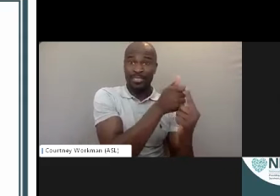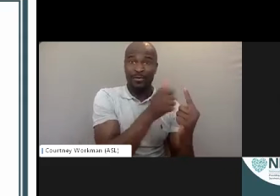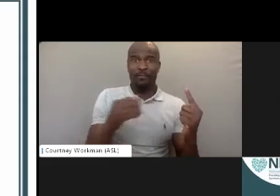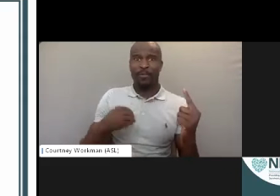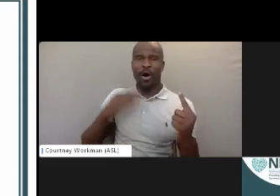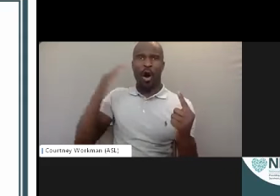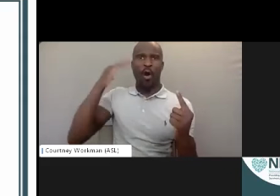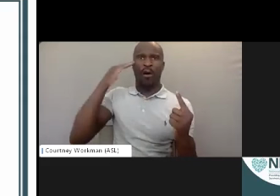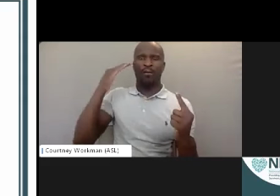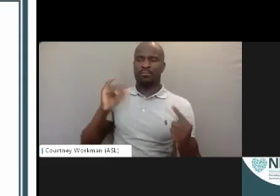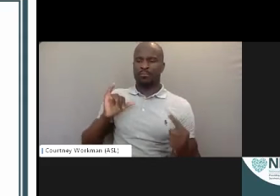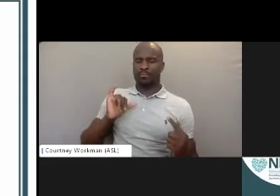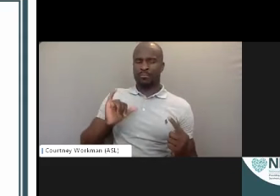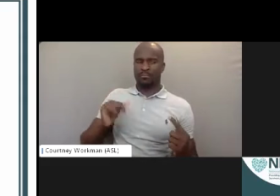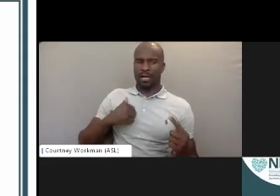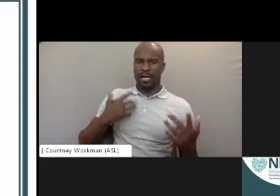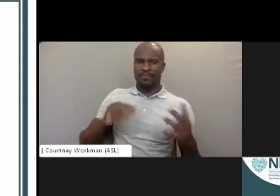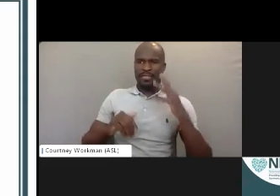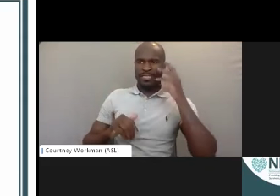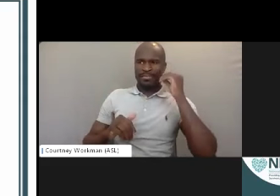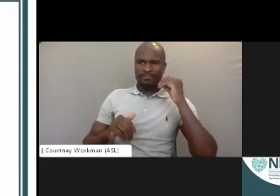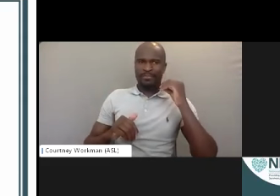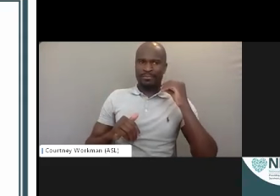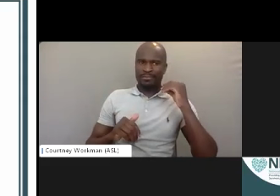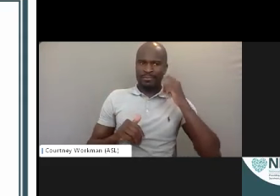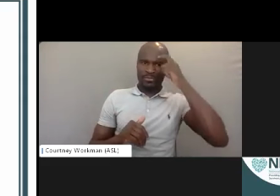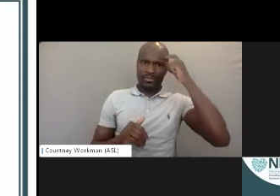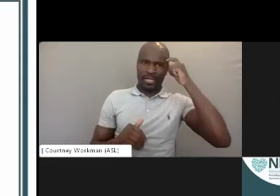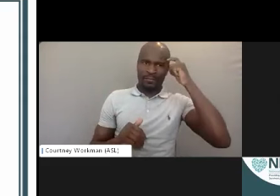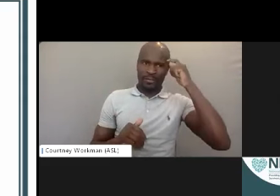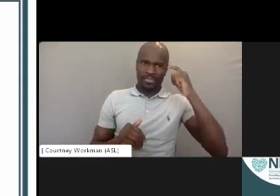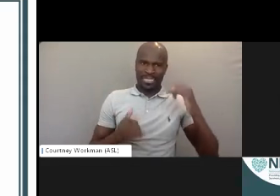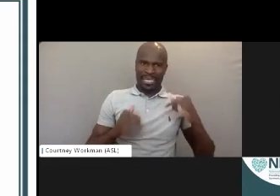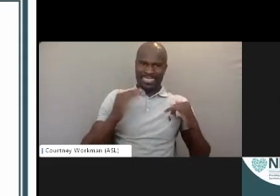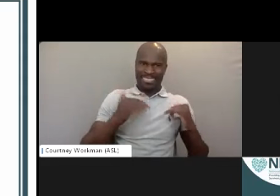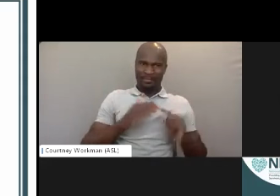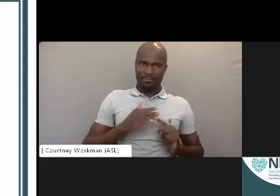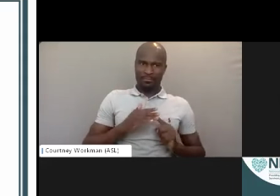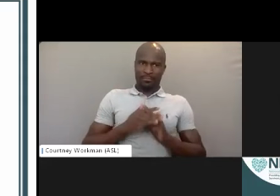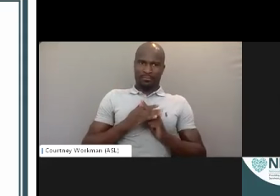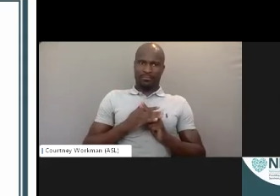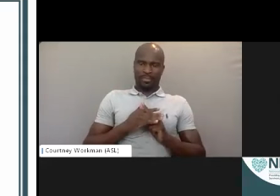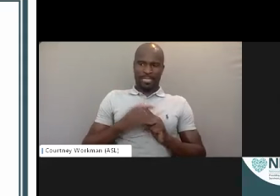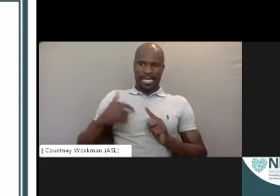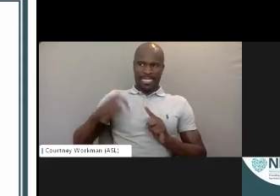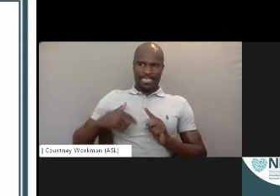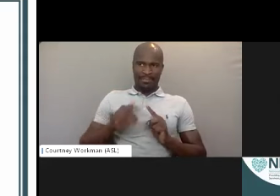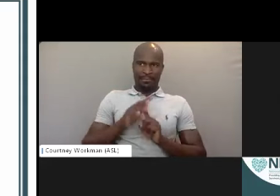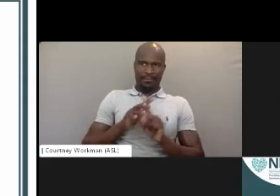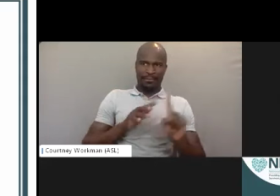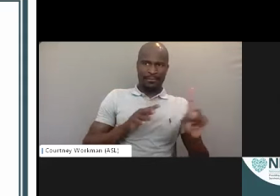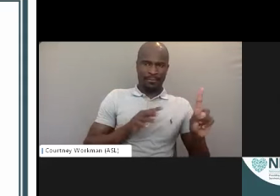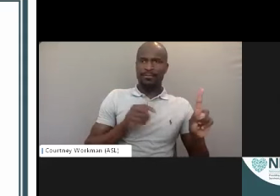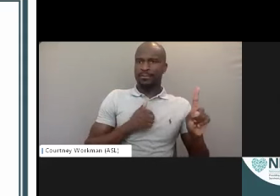they are activated, do we have cool down spots? Are we teaching them strategies to be able to manage some of those emotions? So there's actually